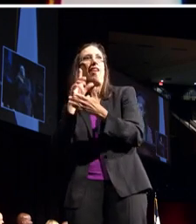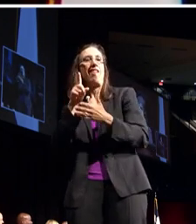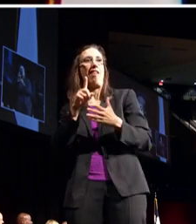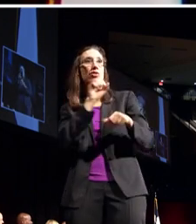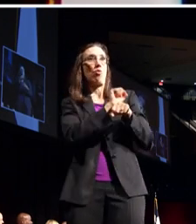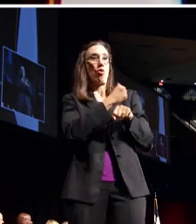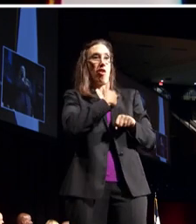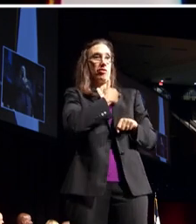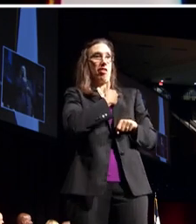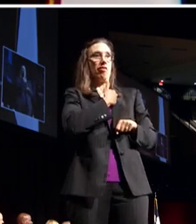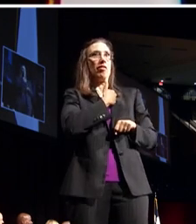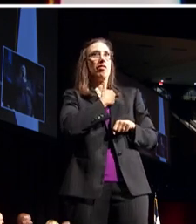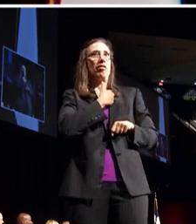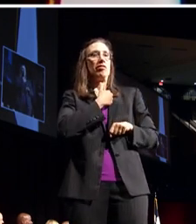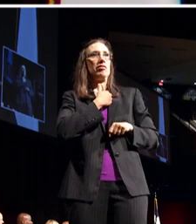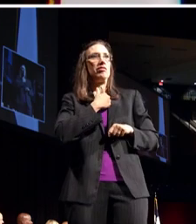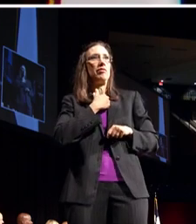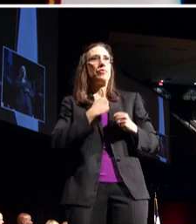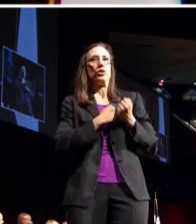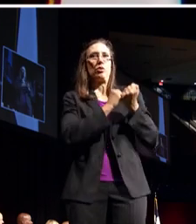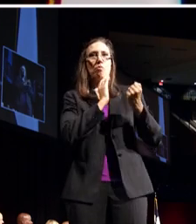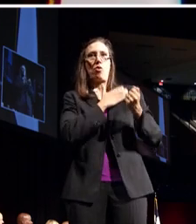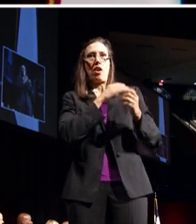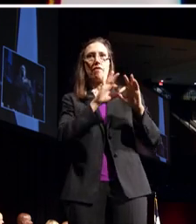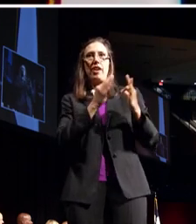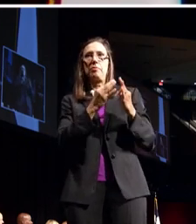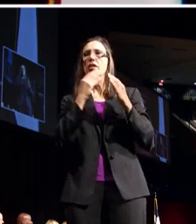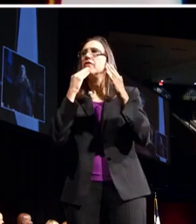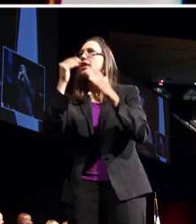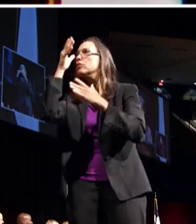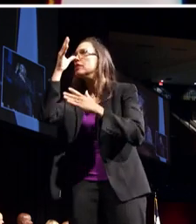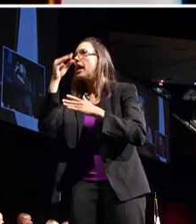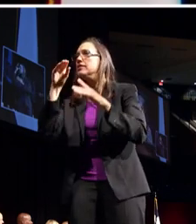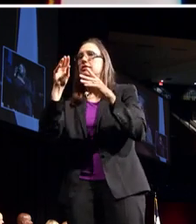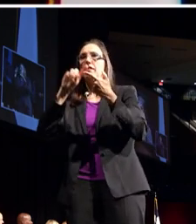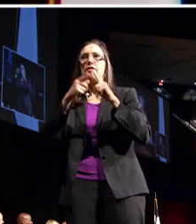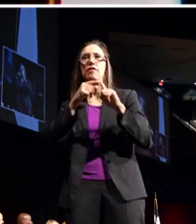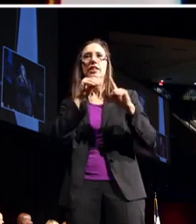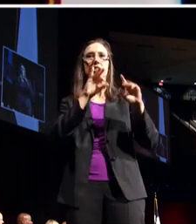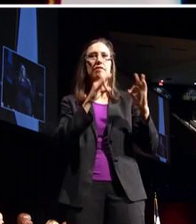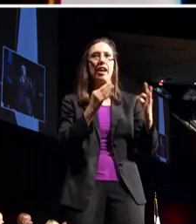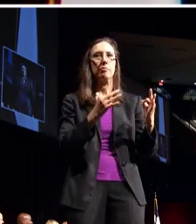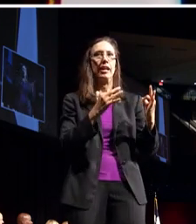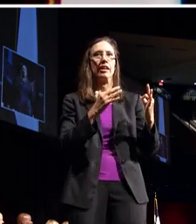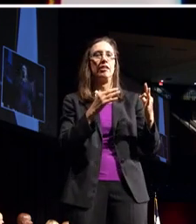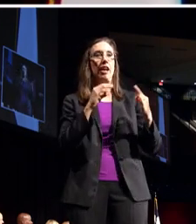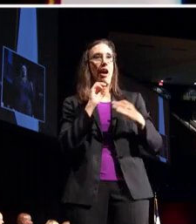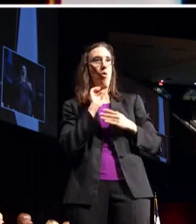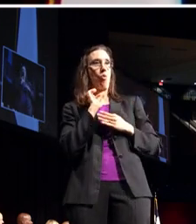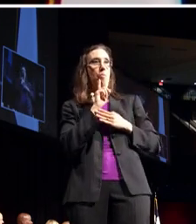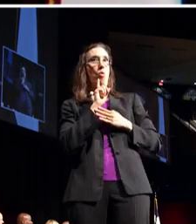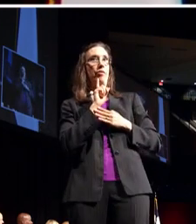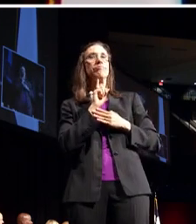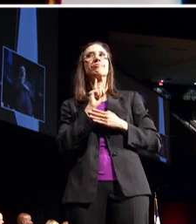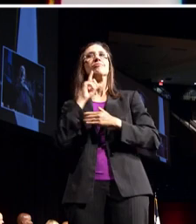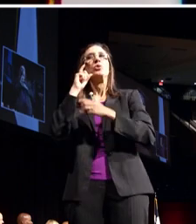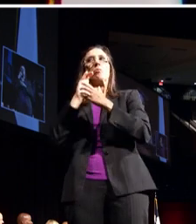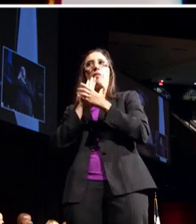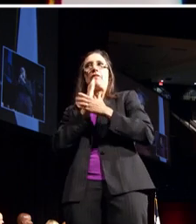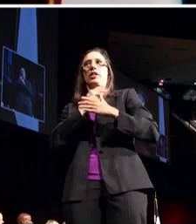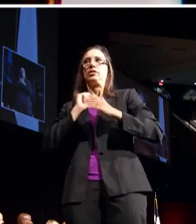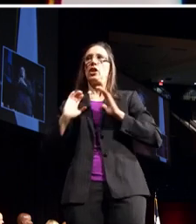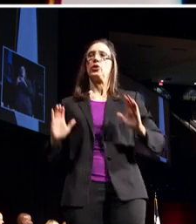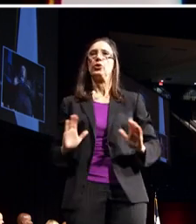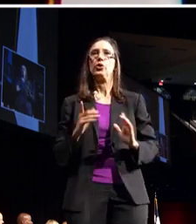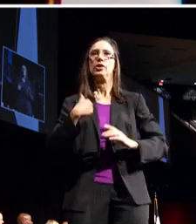family. Thank you, dads, and thank you to all of our friends and family members as well, who at one point in our lives believed in us and encouraged